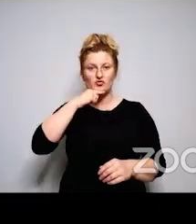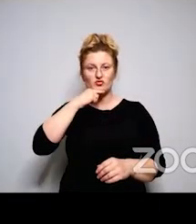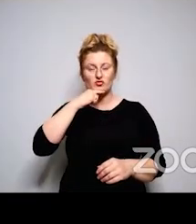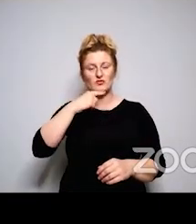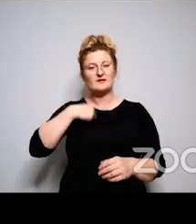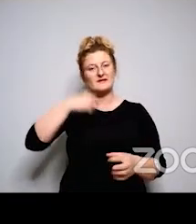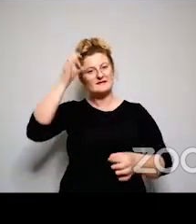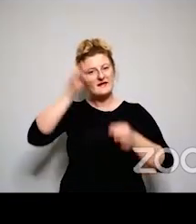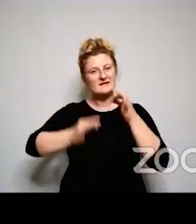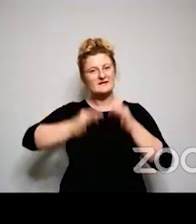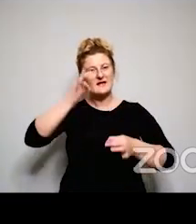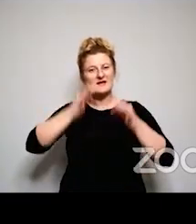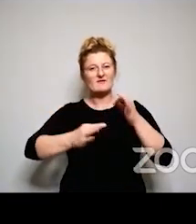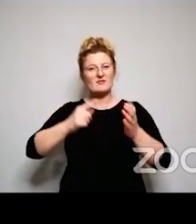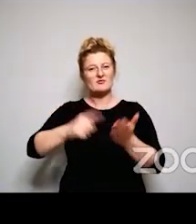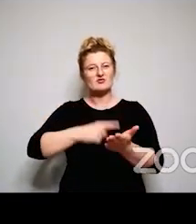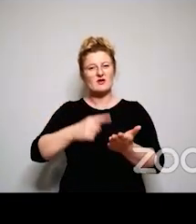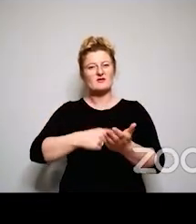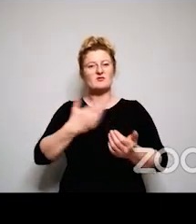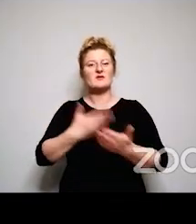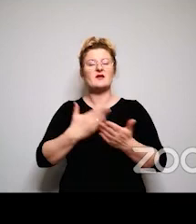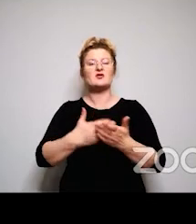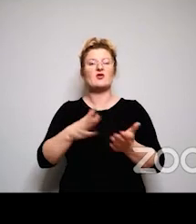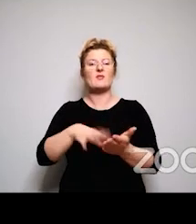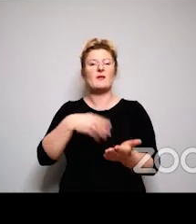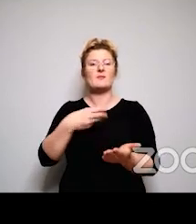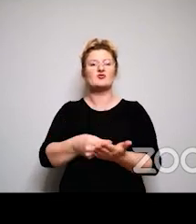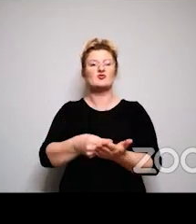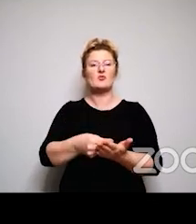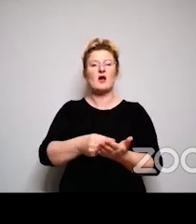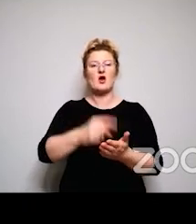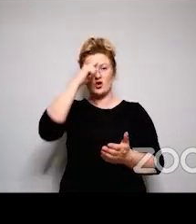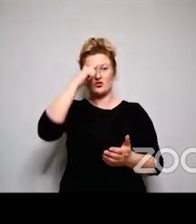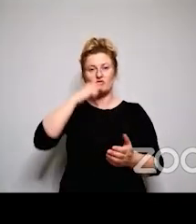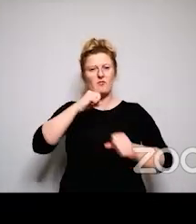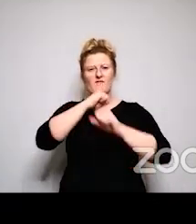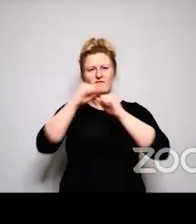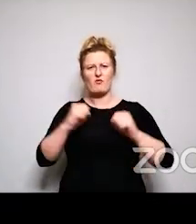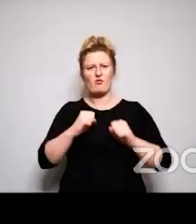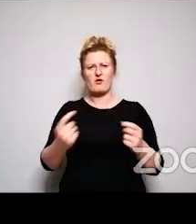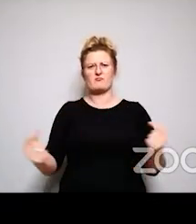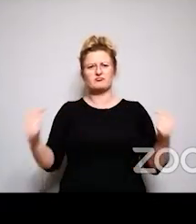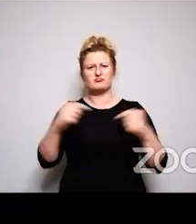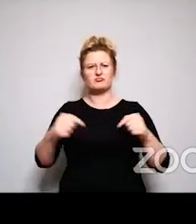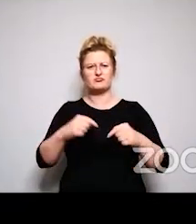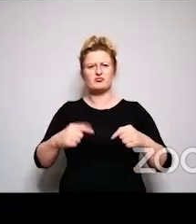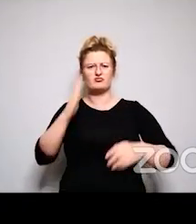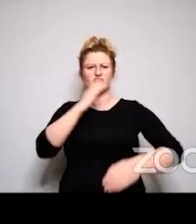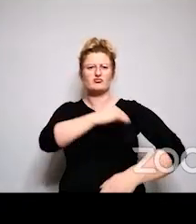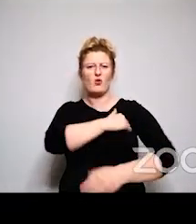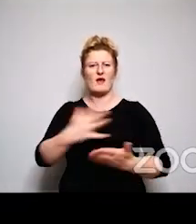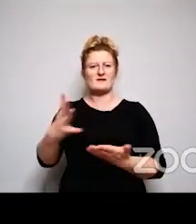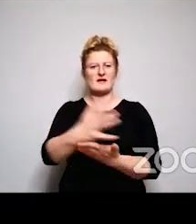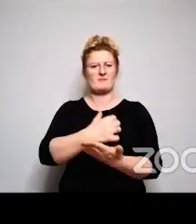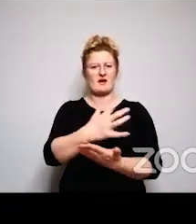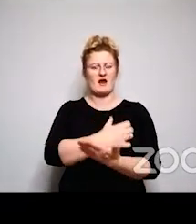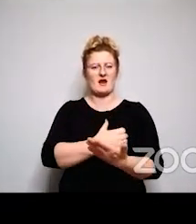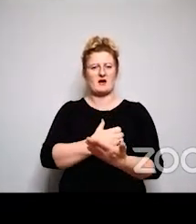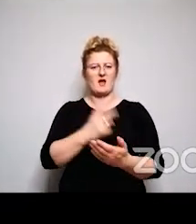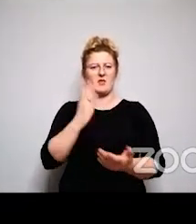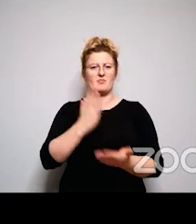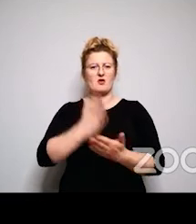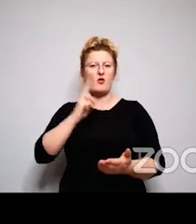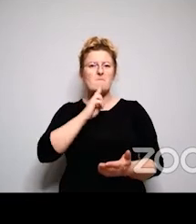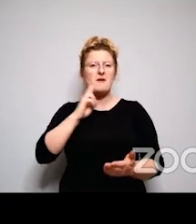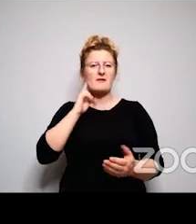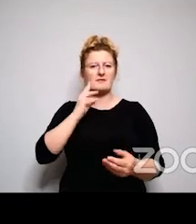have to go to school for our children. And it's like, you go, it's like a decision. We realize, we ask, we find it out.